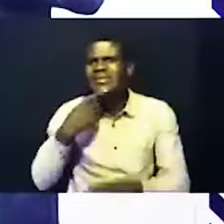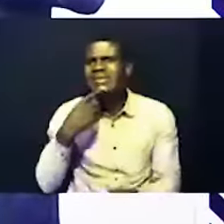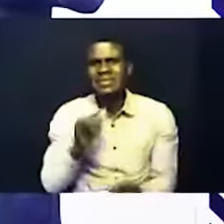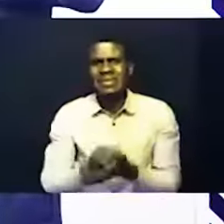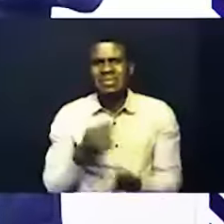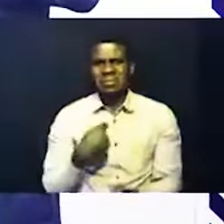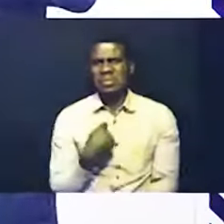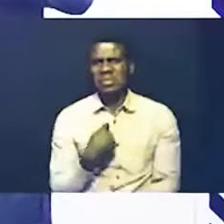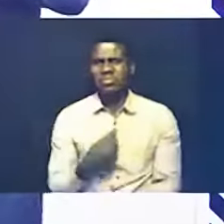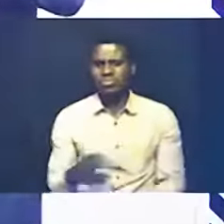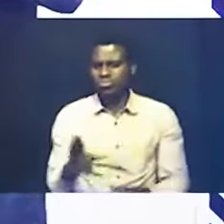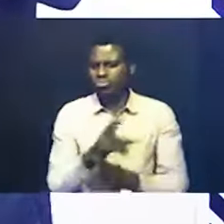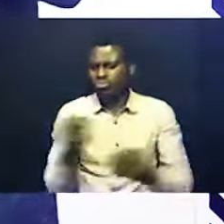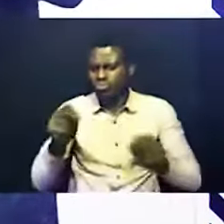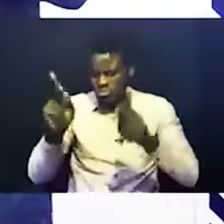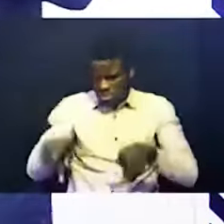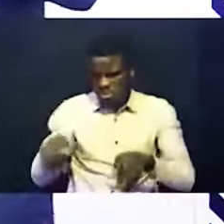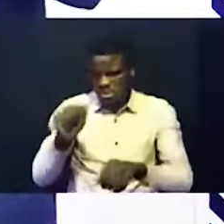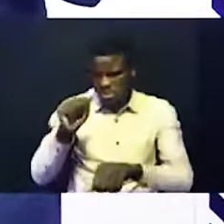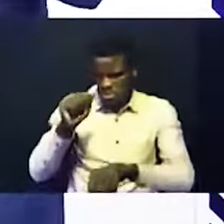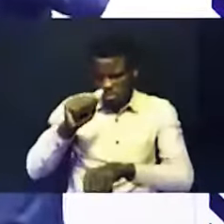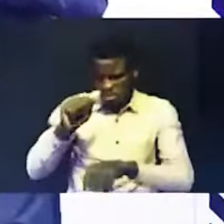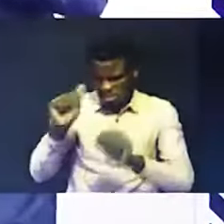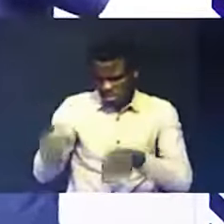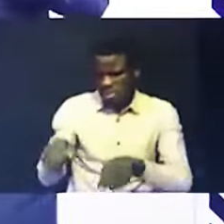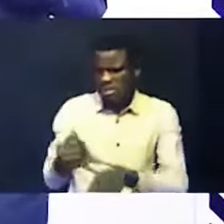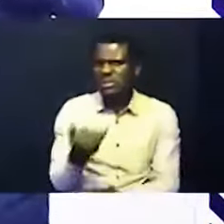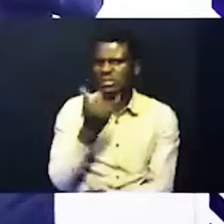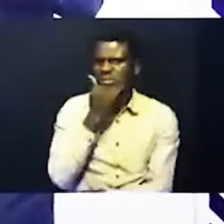me no one will offend